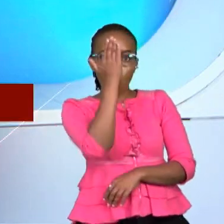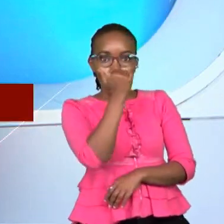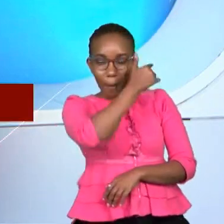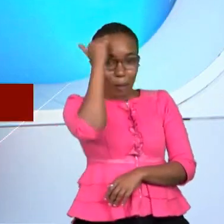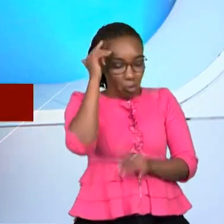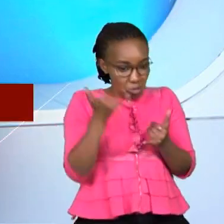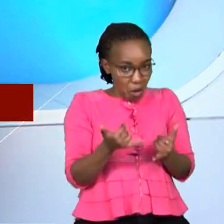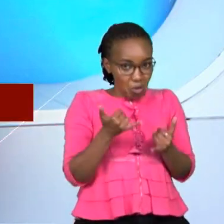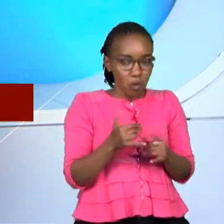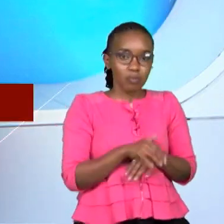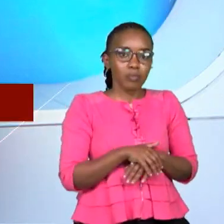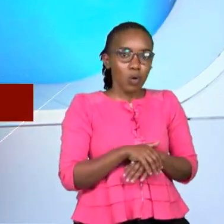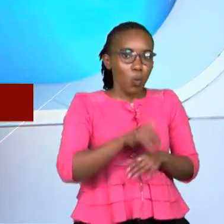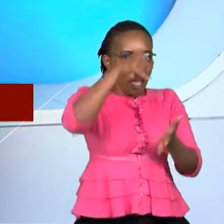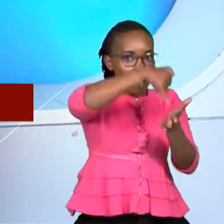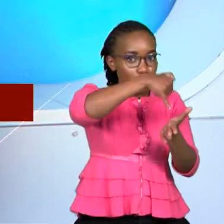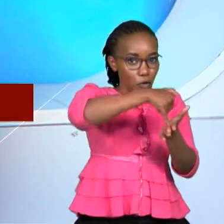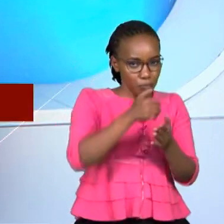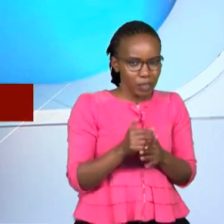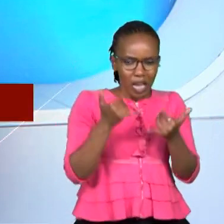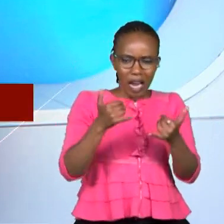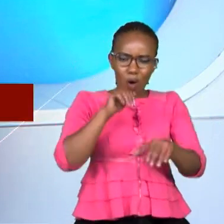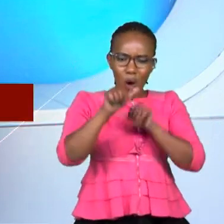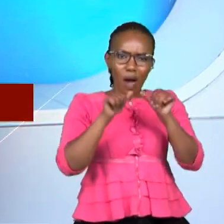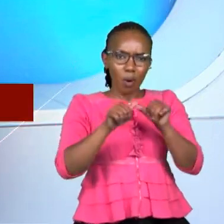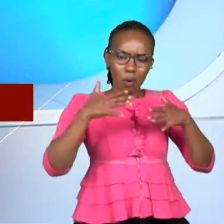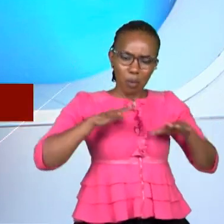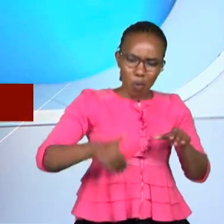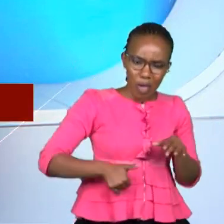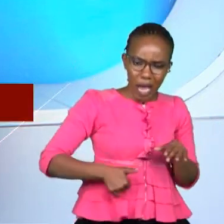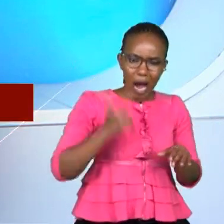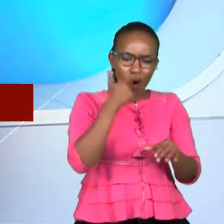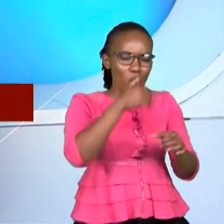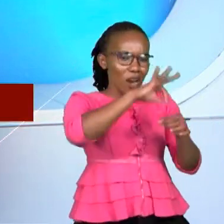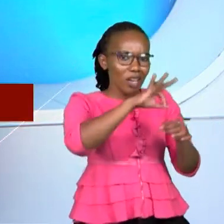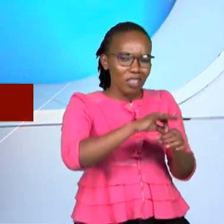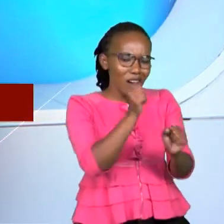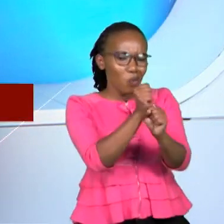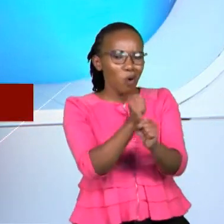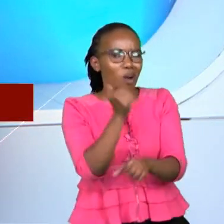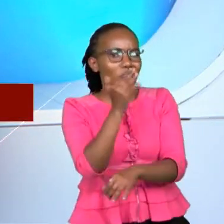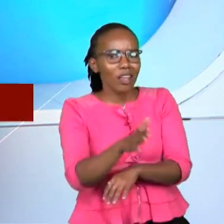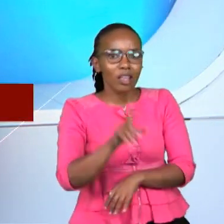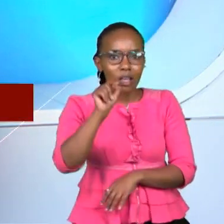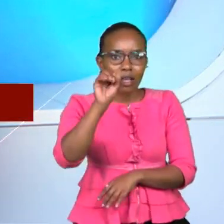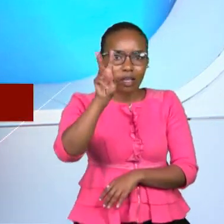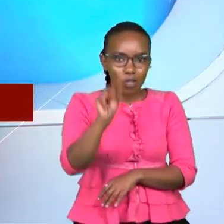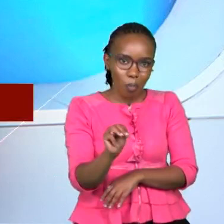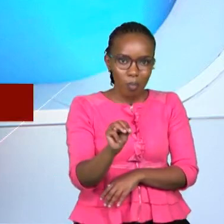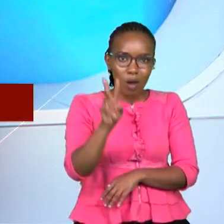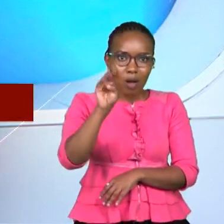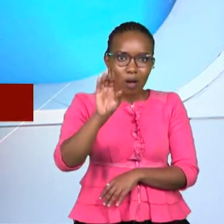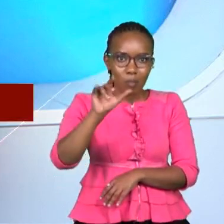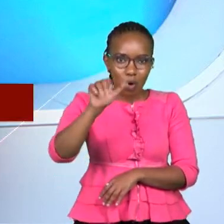high time that we need to get there. Now, onto the question of, we've seen young people who've been elected and they've not performed. Tom Mboya was a young person at the